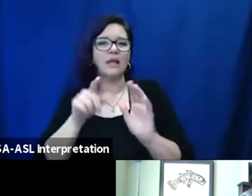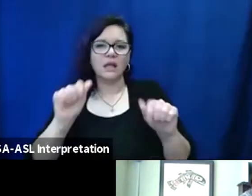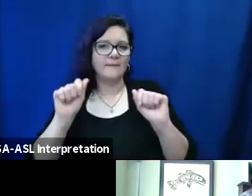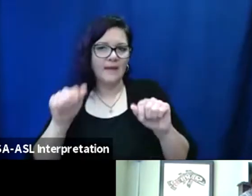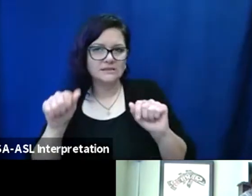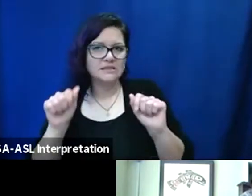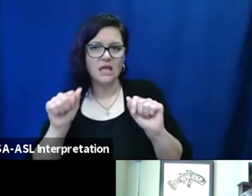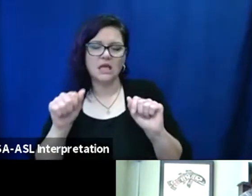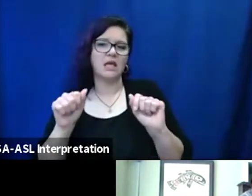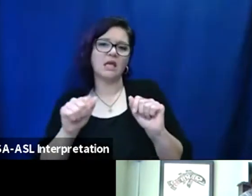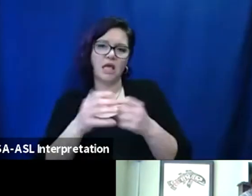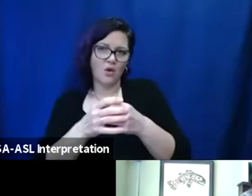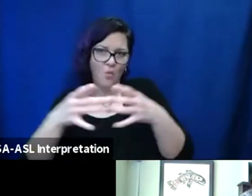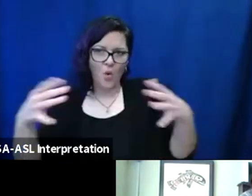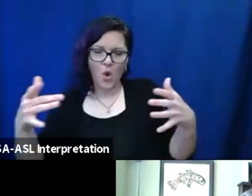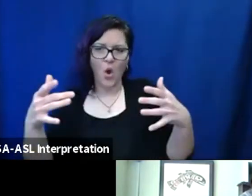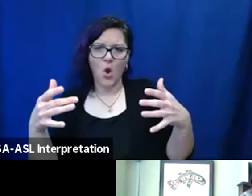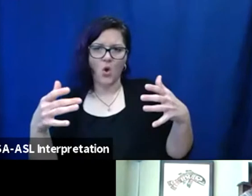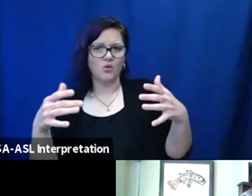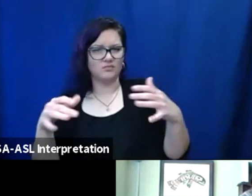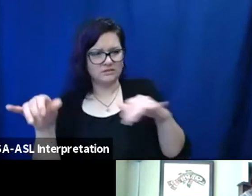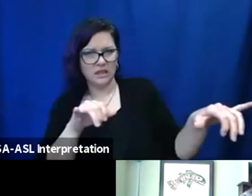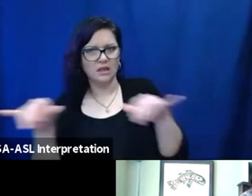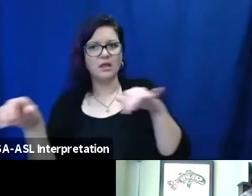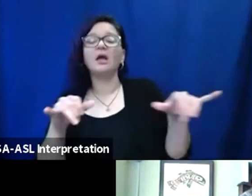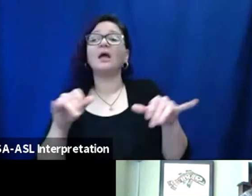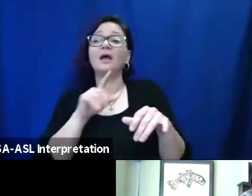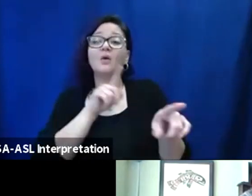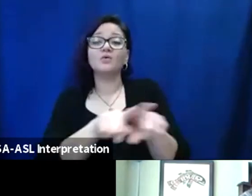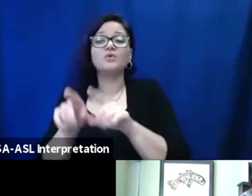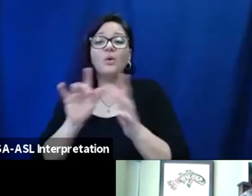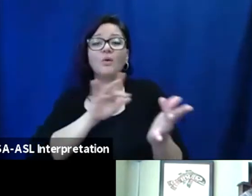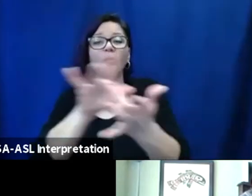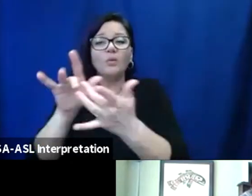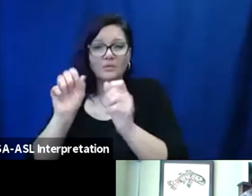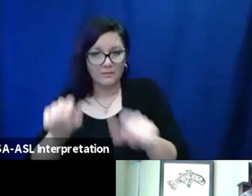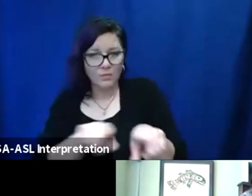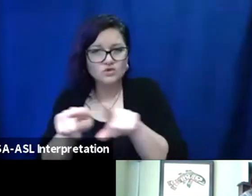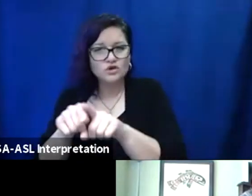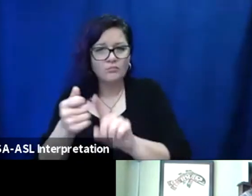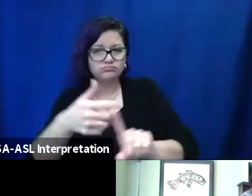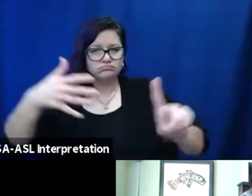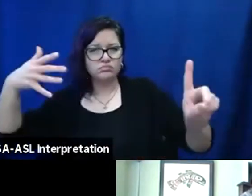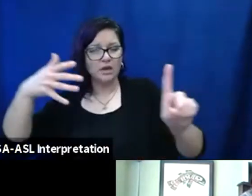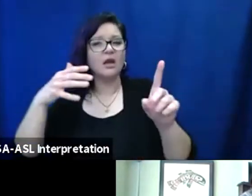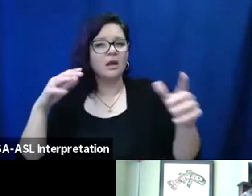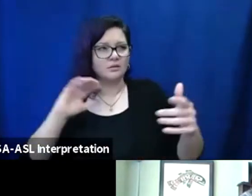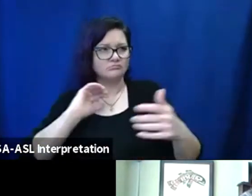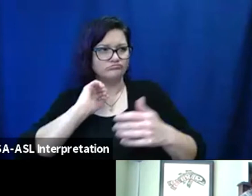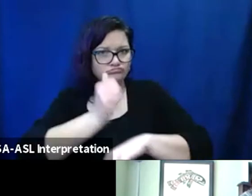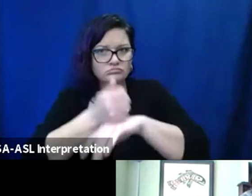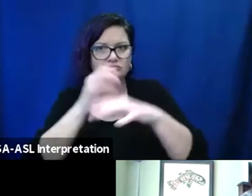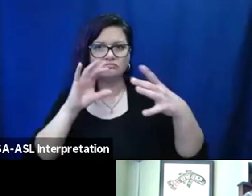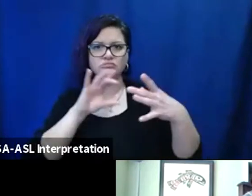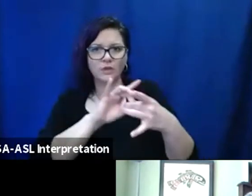be grown so much by partnering, and the outreach can be expanded so much by creating these relationships. I'm really inspired by